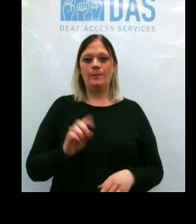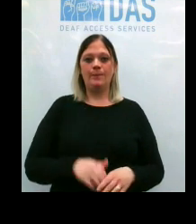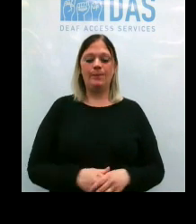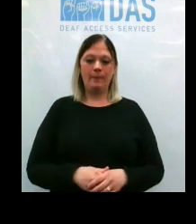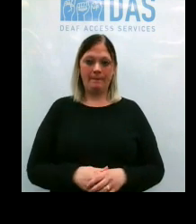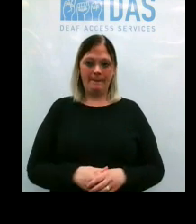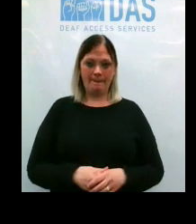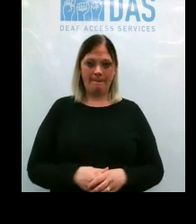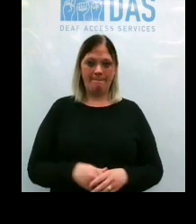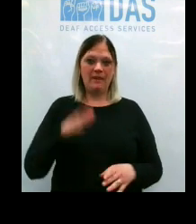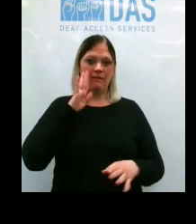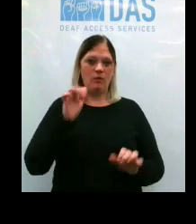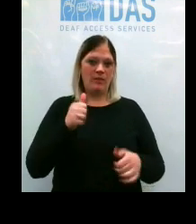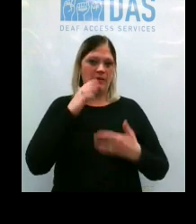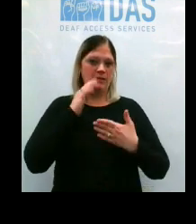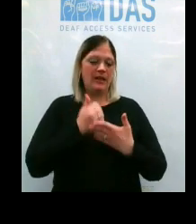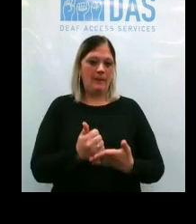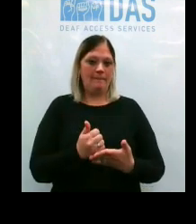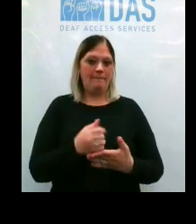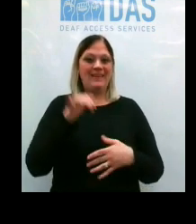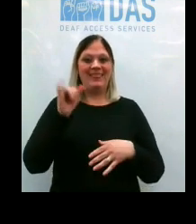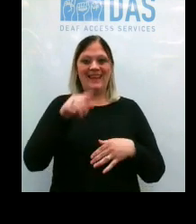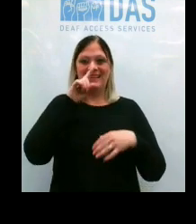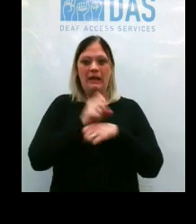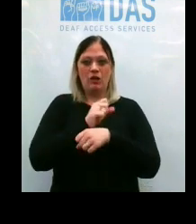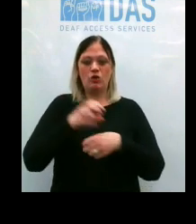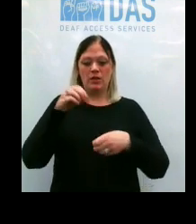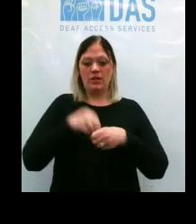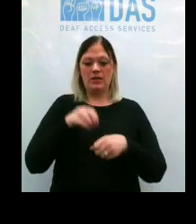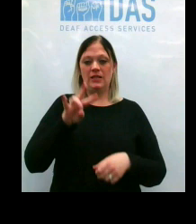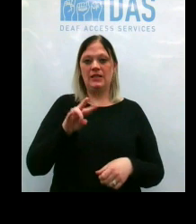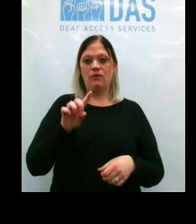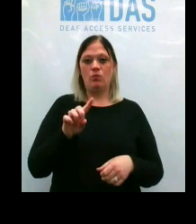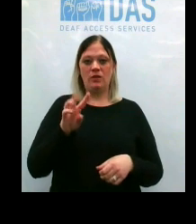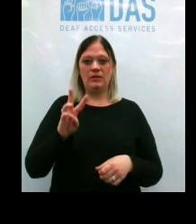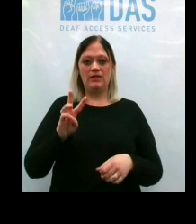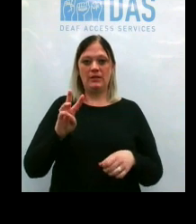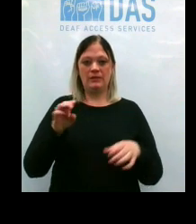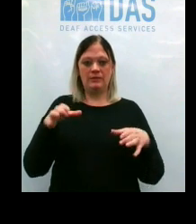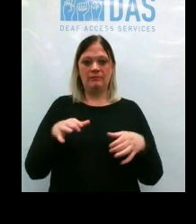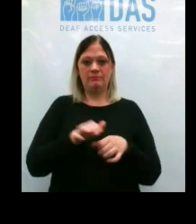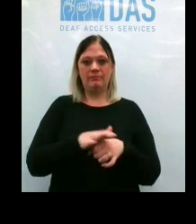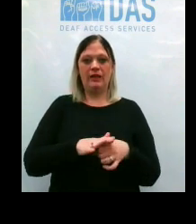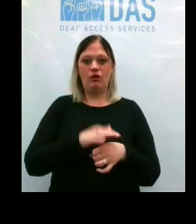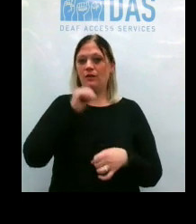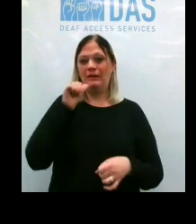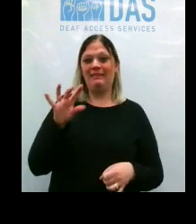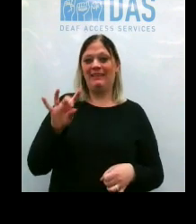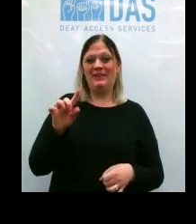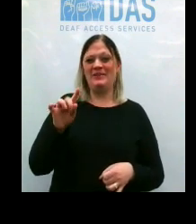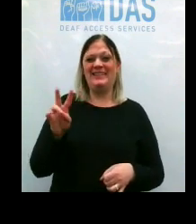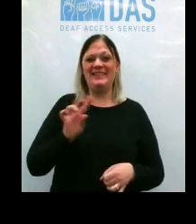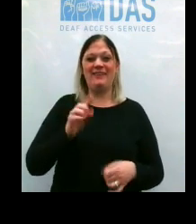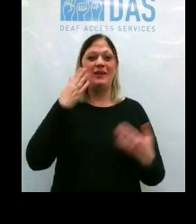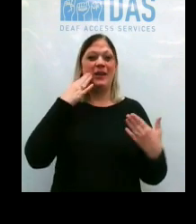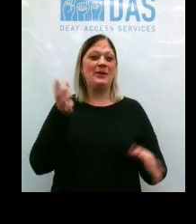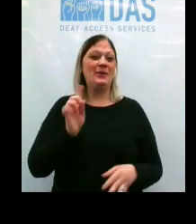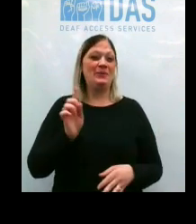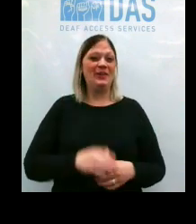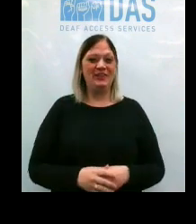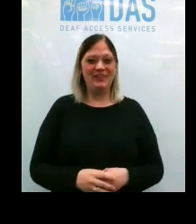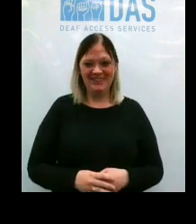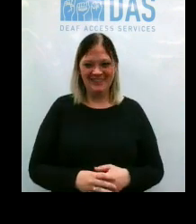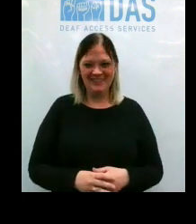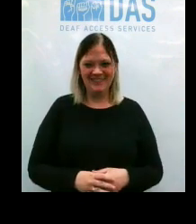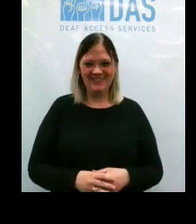551-4301, and they'll be able to help you. So that's actually in our 716 area code, not the 817, wherever that might be. Got to fix that little